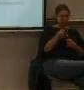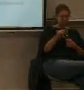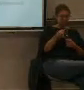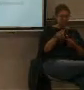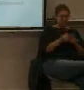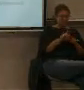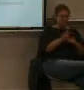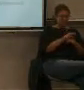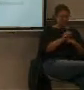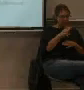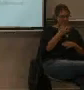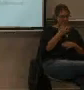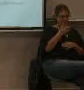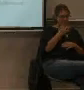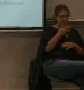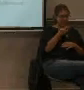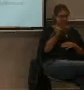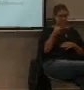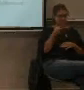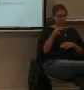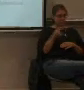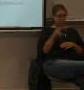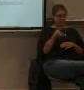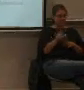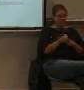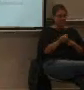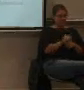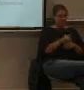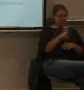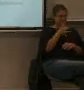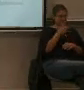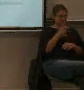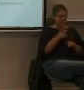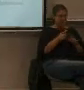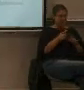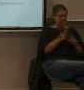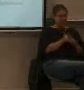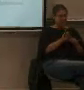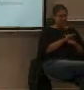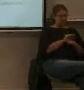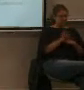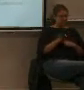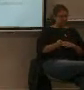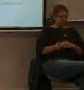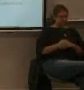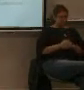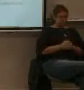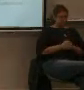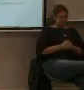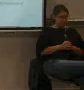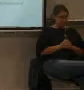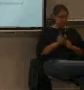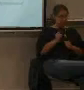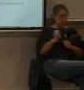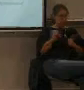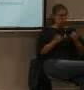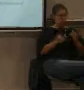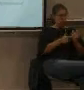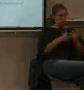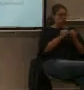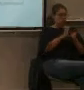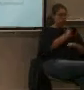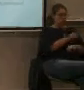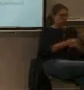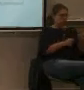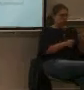of light, and ammonium uptake is a function of light, and then as a function of each other. So which takes more energy to